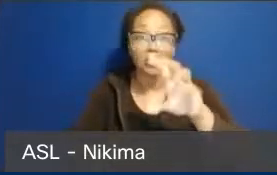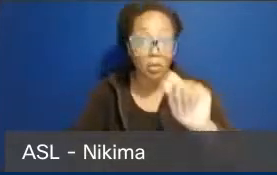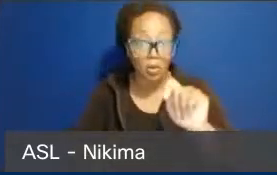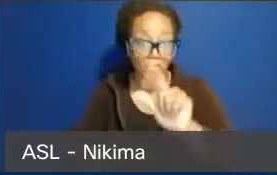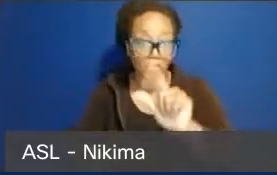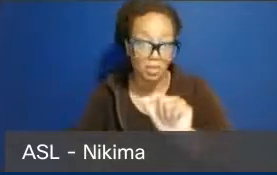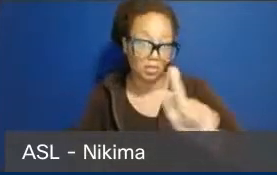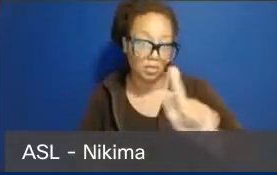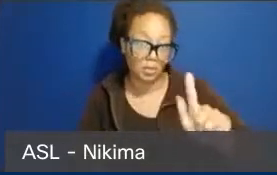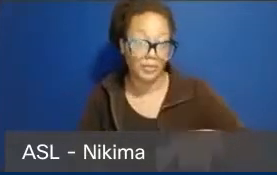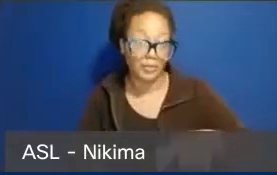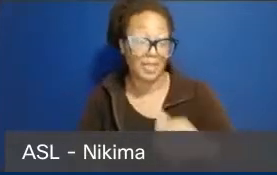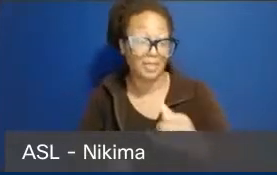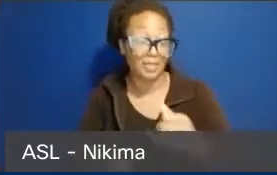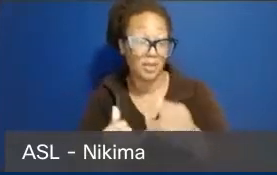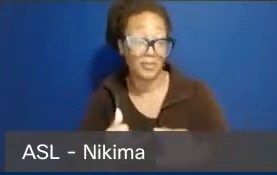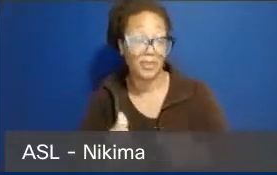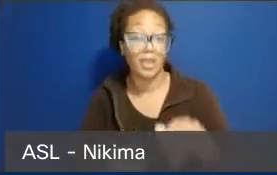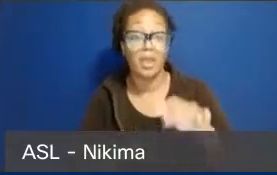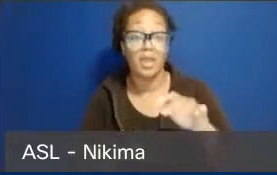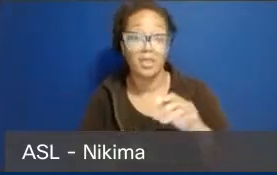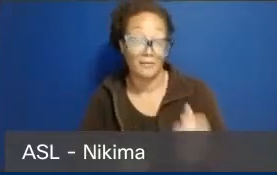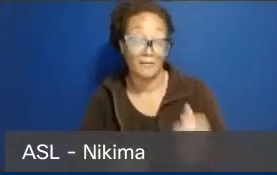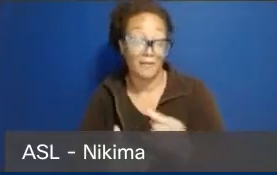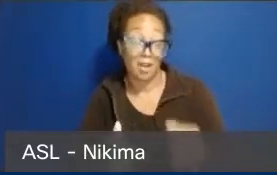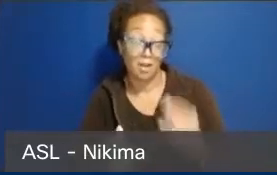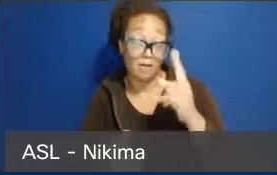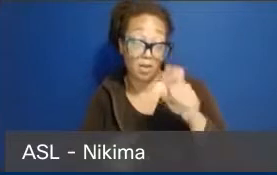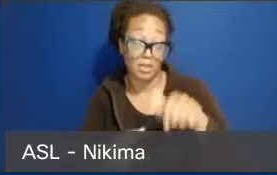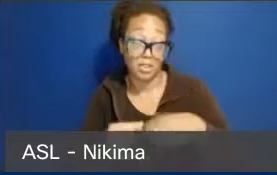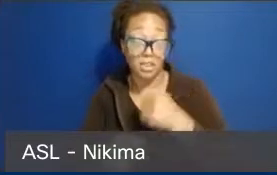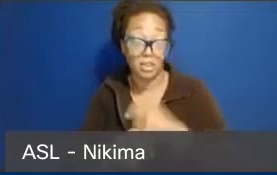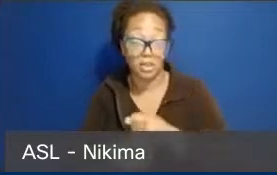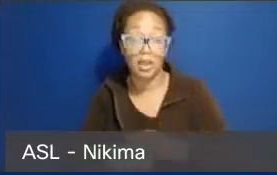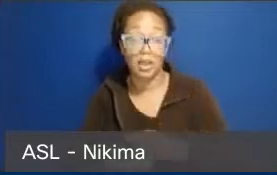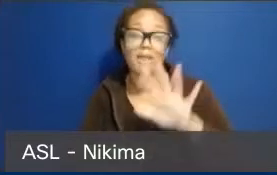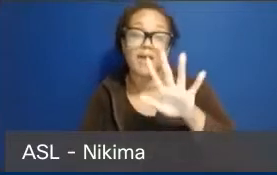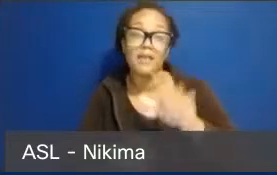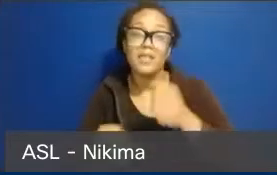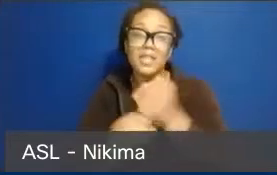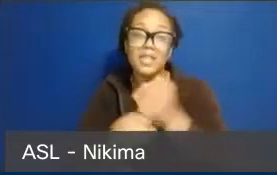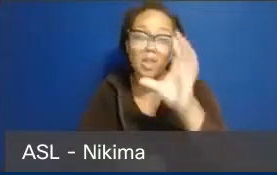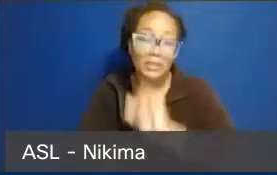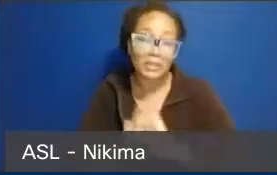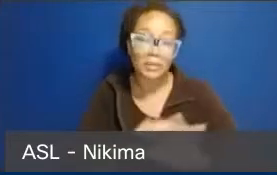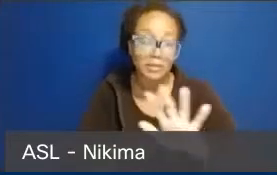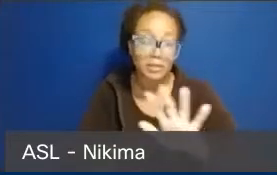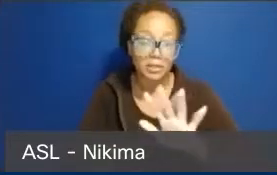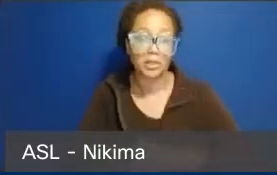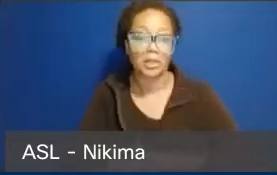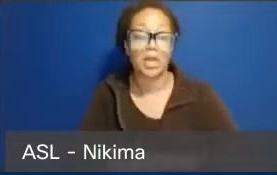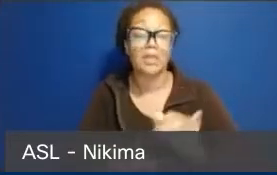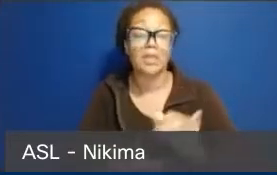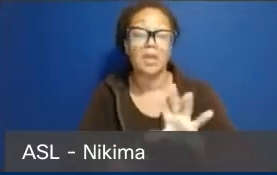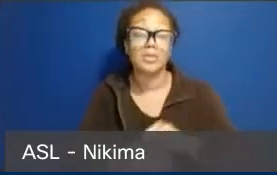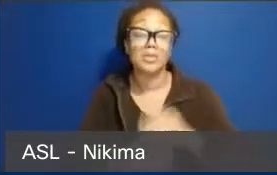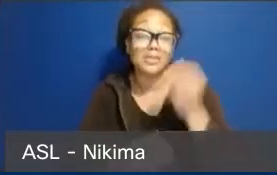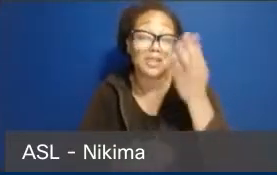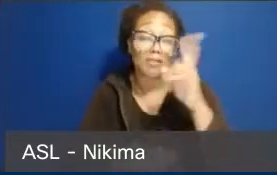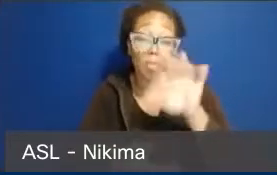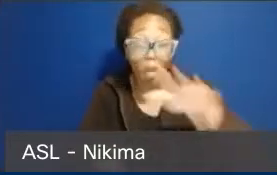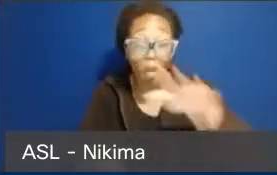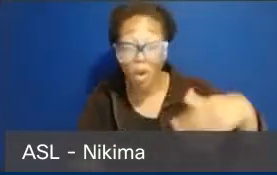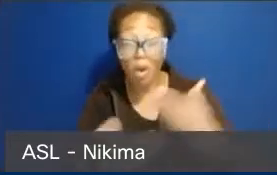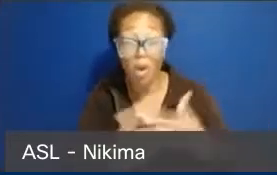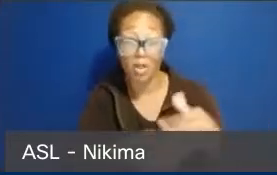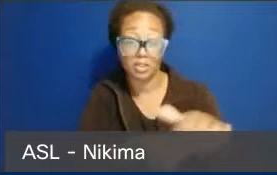last release, which is our final for the year, is the 5-year estimate. And that includes data for all geographies.